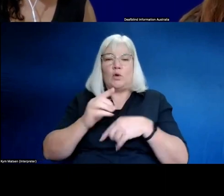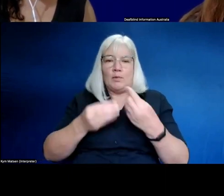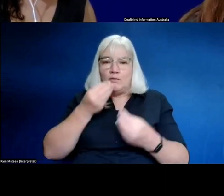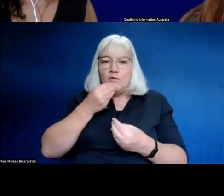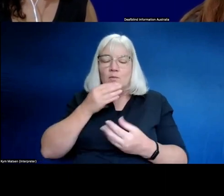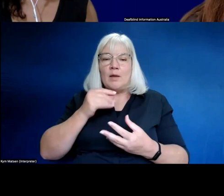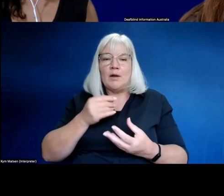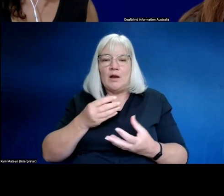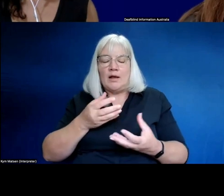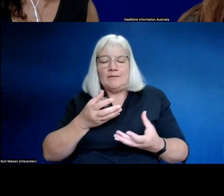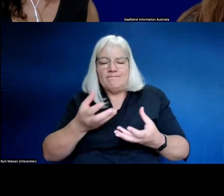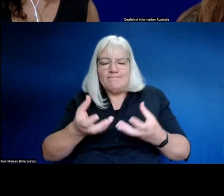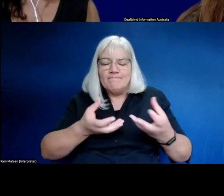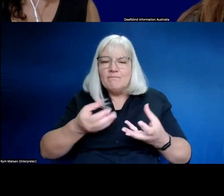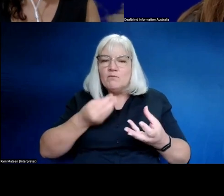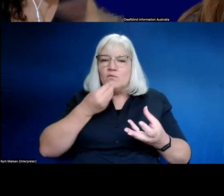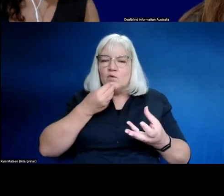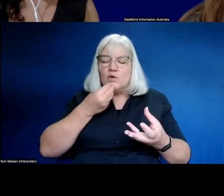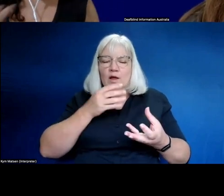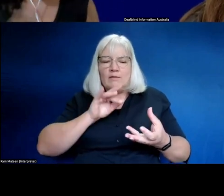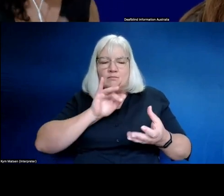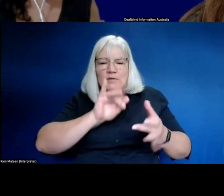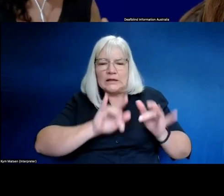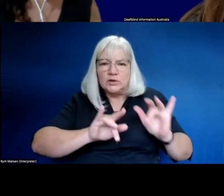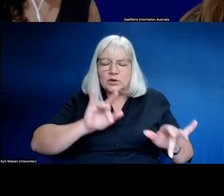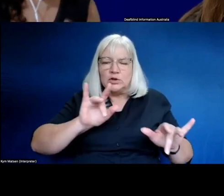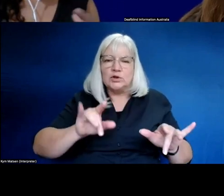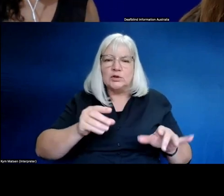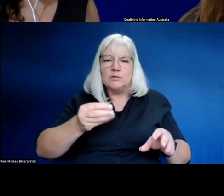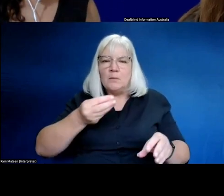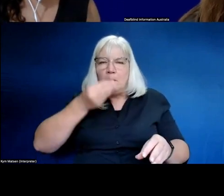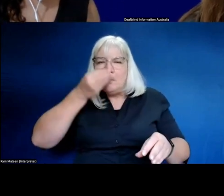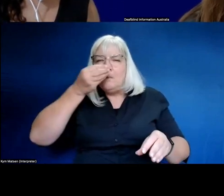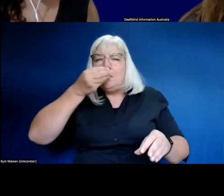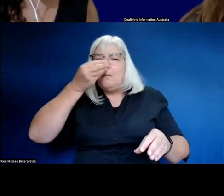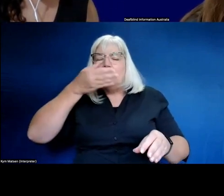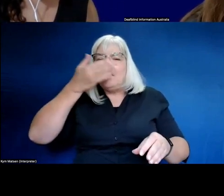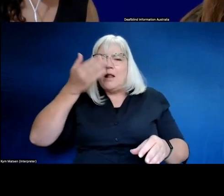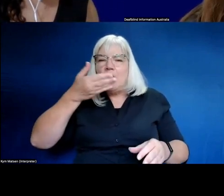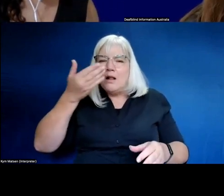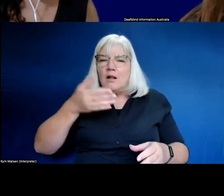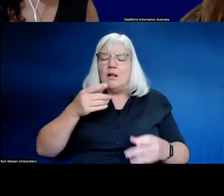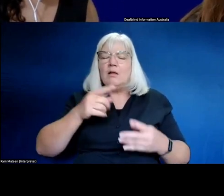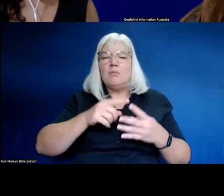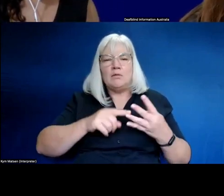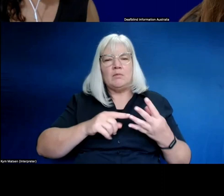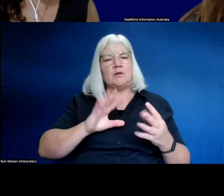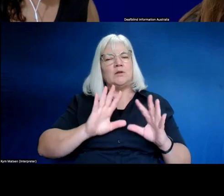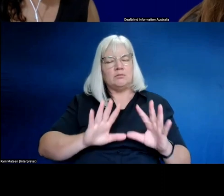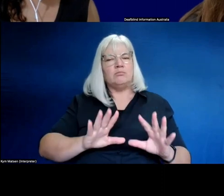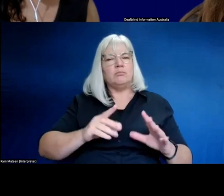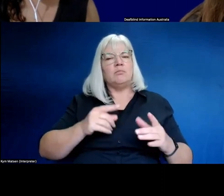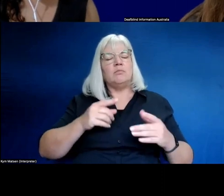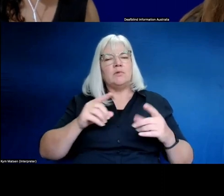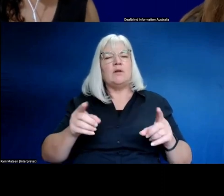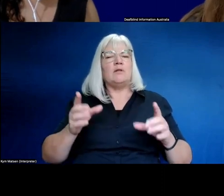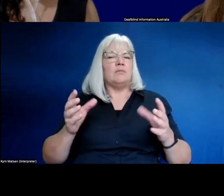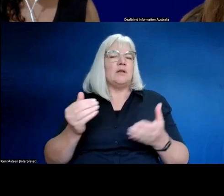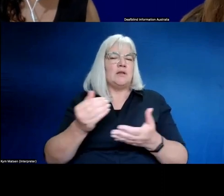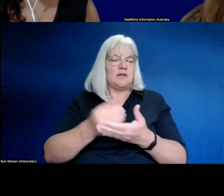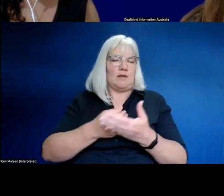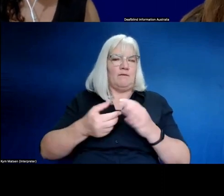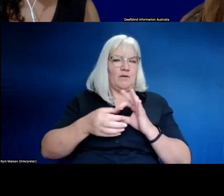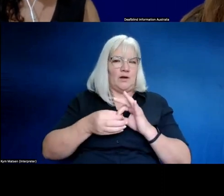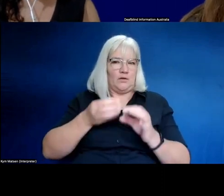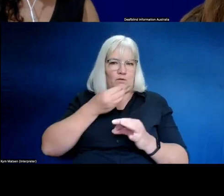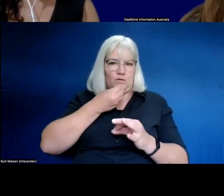touching food. In any way of exploration or building safe patterns around food, it's always the child's